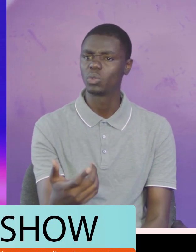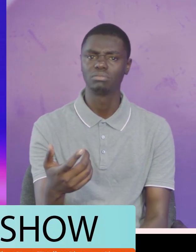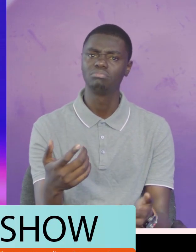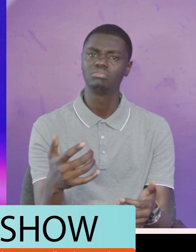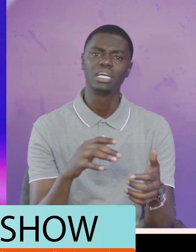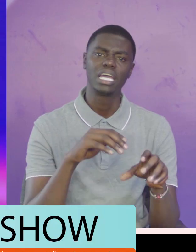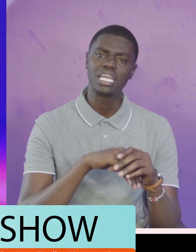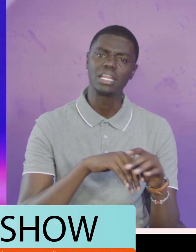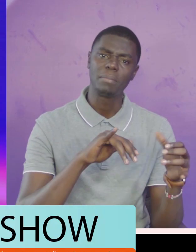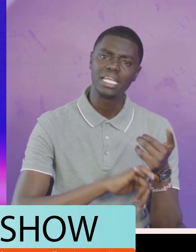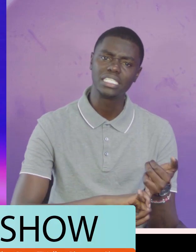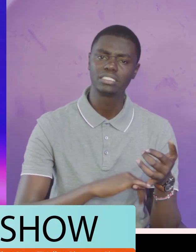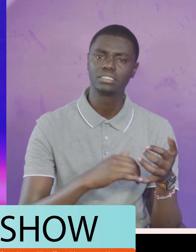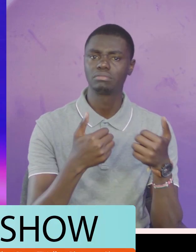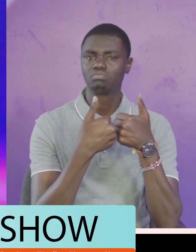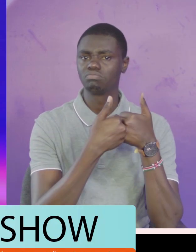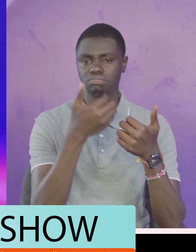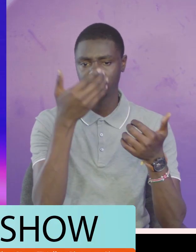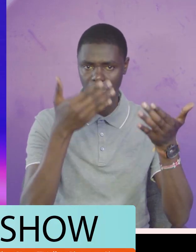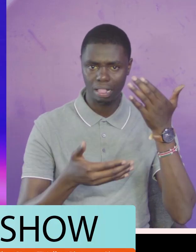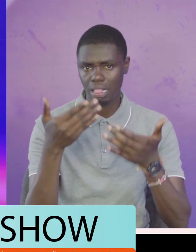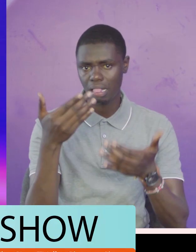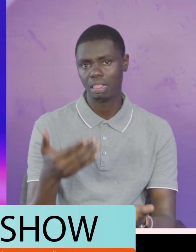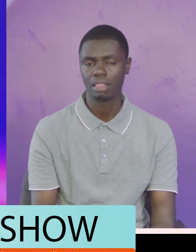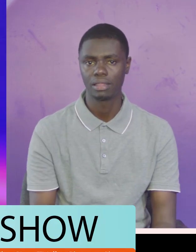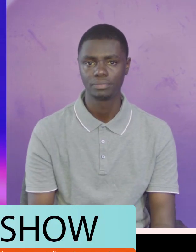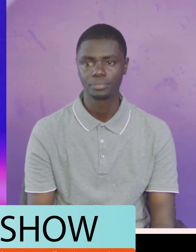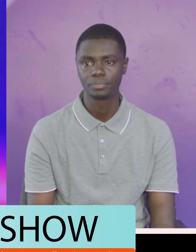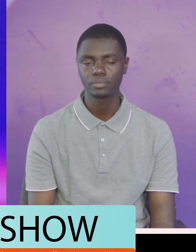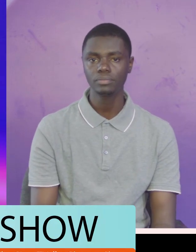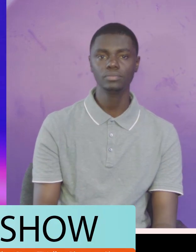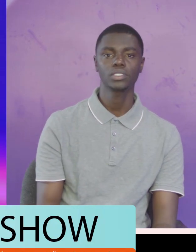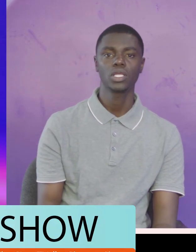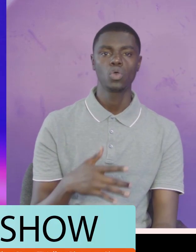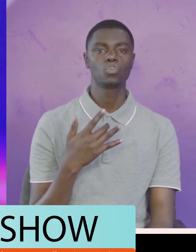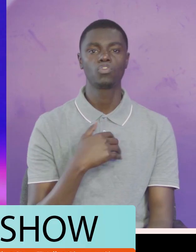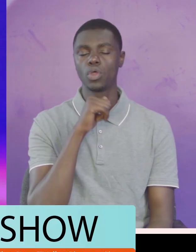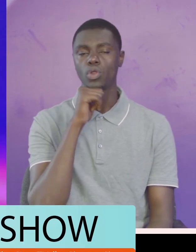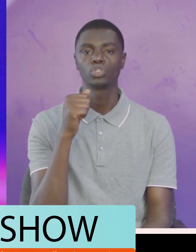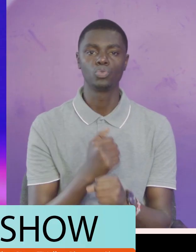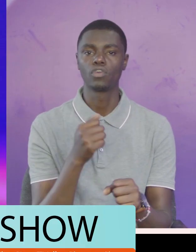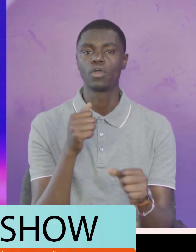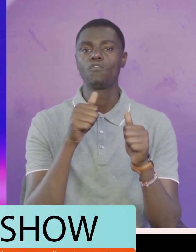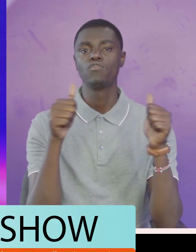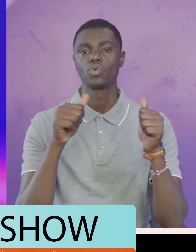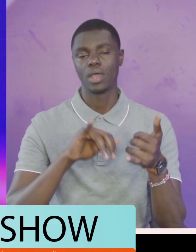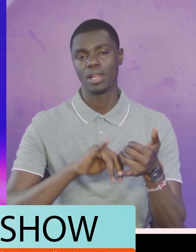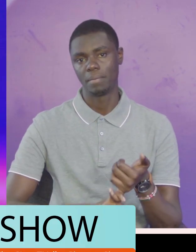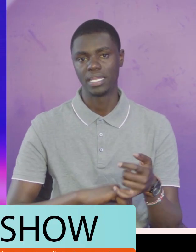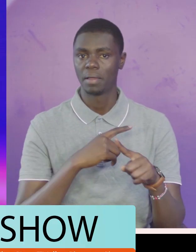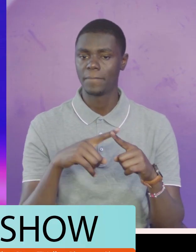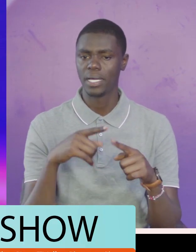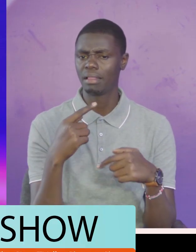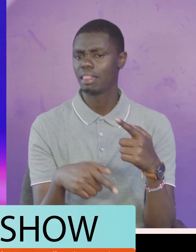Maybe in marriage, I've encountered challenges where you're not, you feel you're not doing very well in marriage.